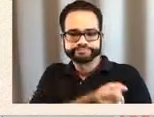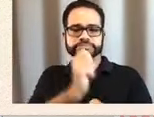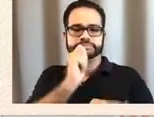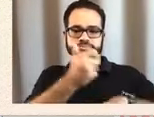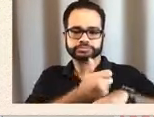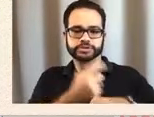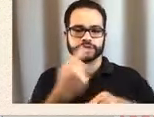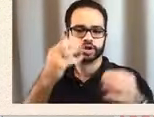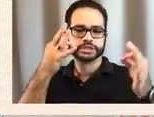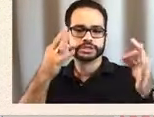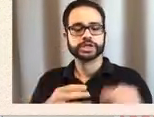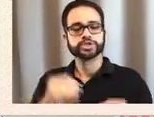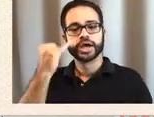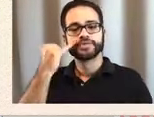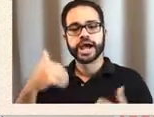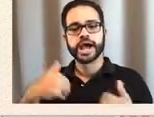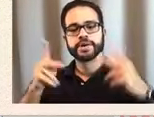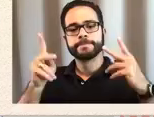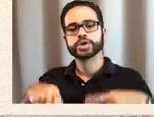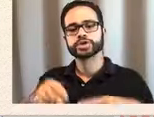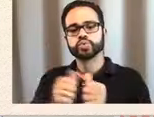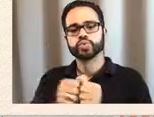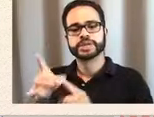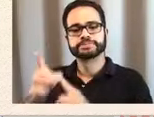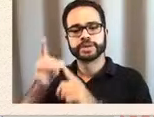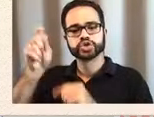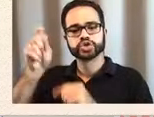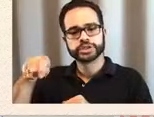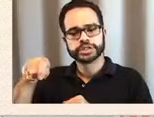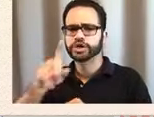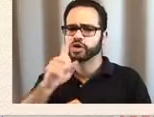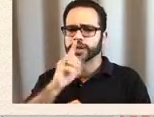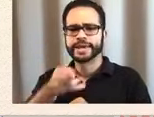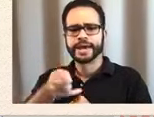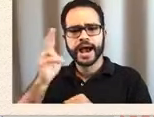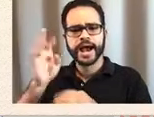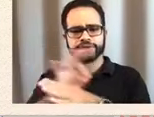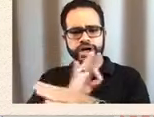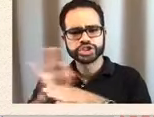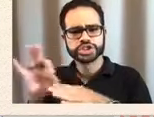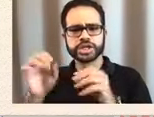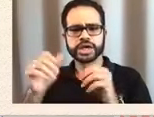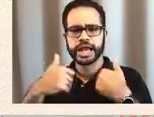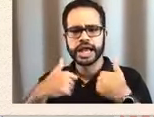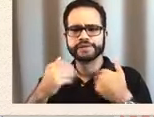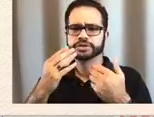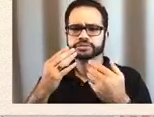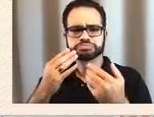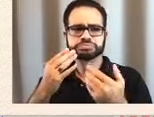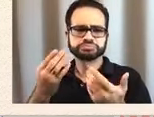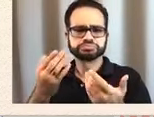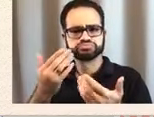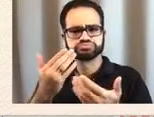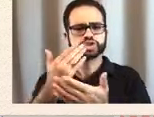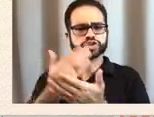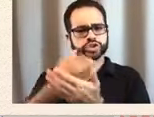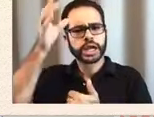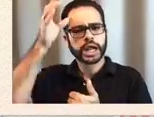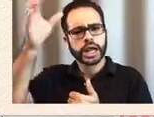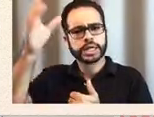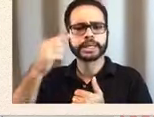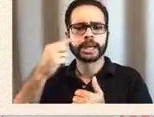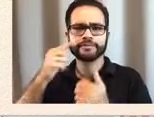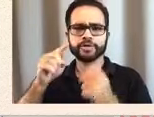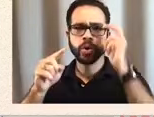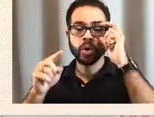and let's say that that person is very high functioning and they can, they have a general concept of what a legal instrument